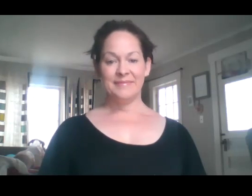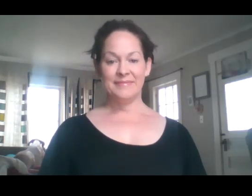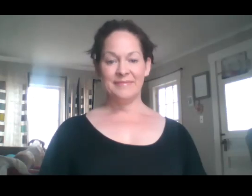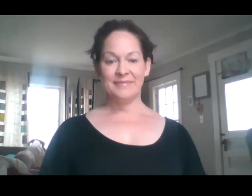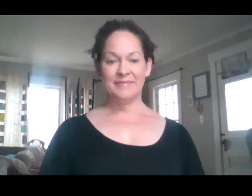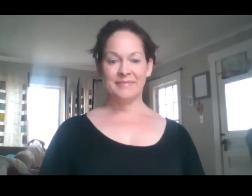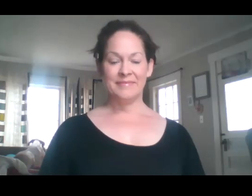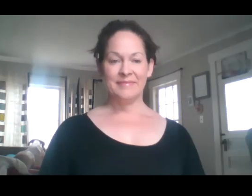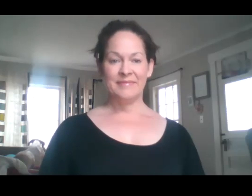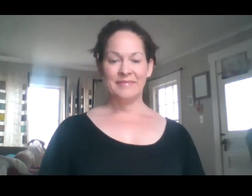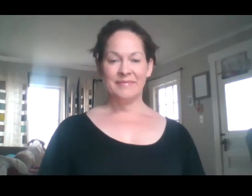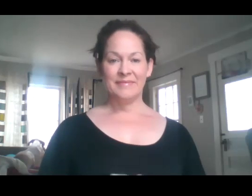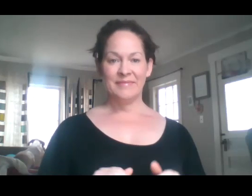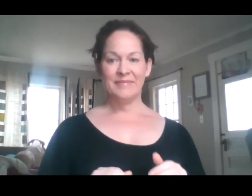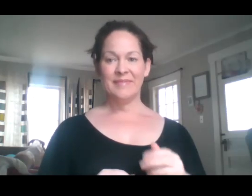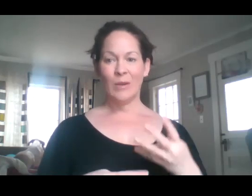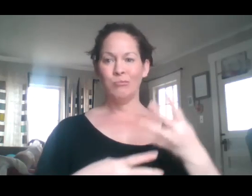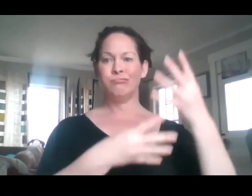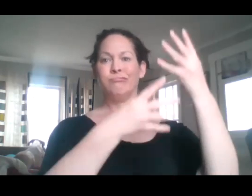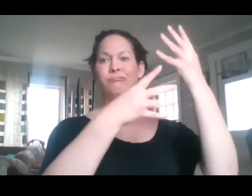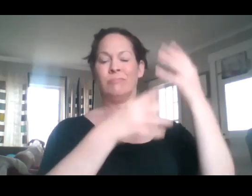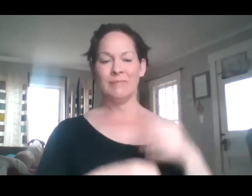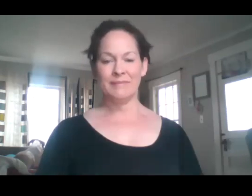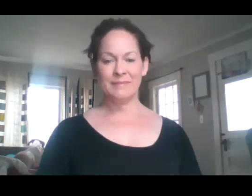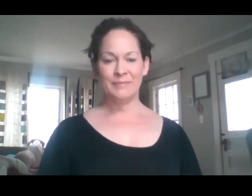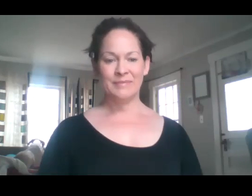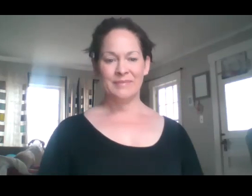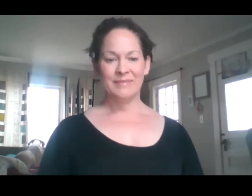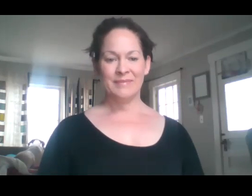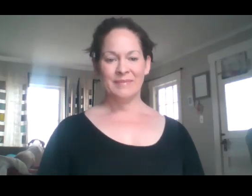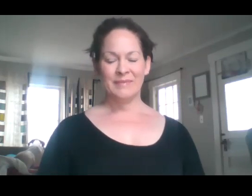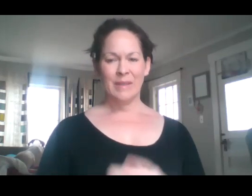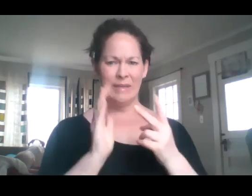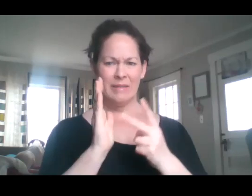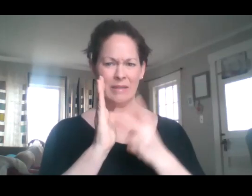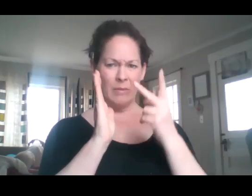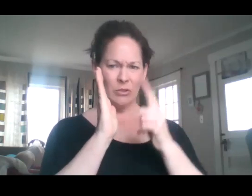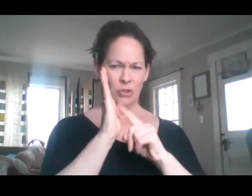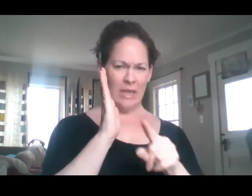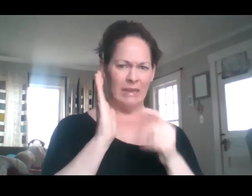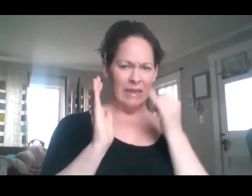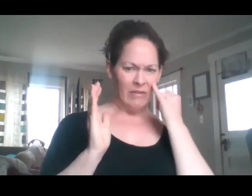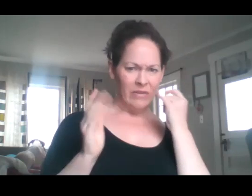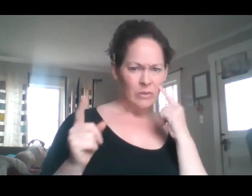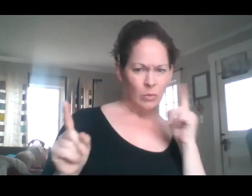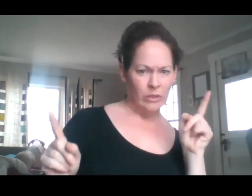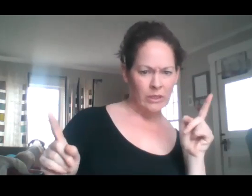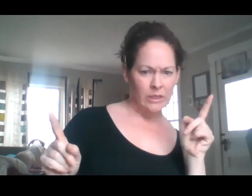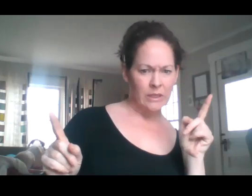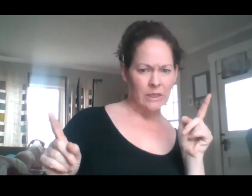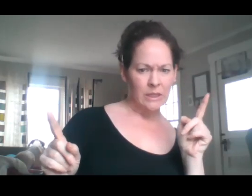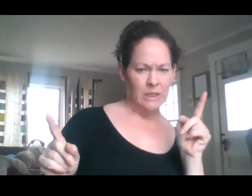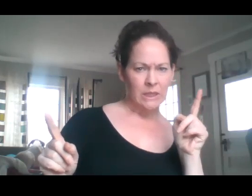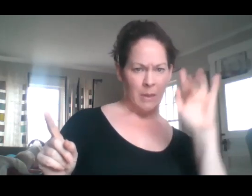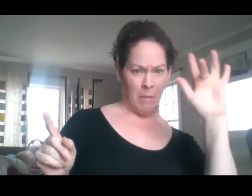here. Now we'll see if it's like Schrodinger's cat. I'll double check. Did it flip back on me? Okay, we're still a blank